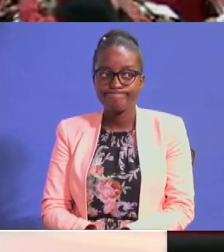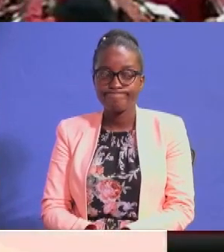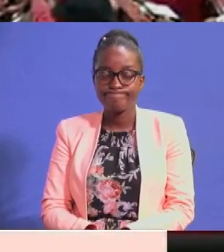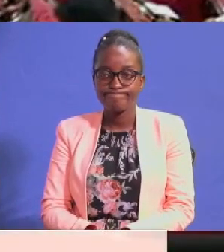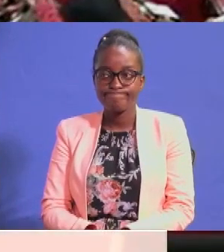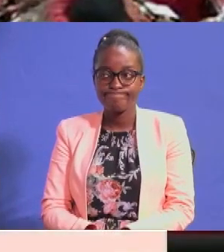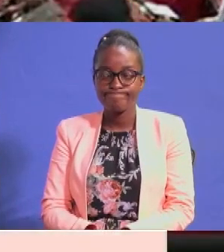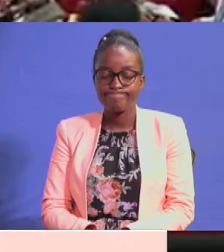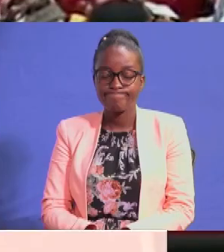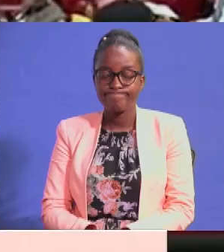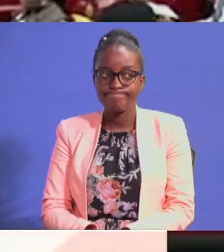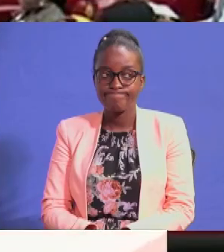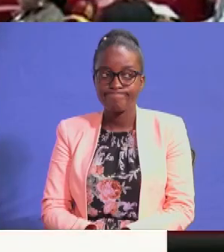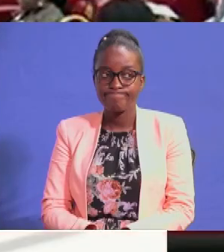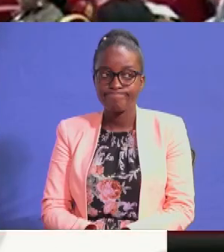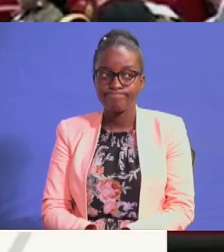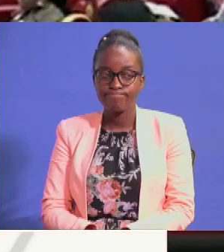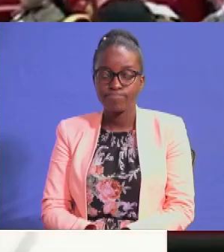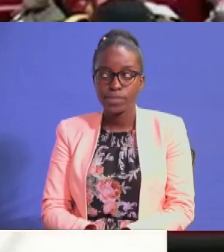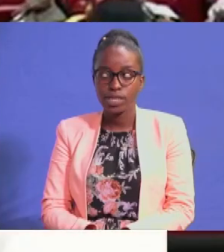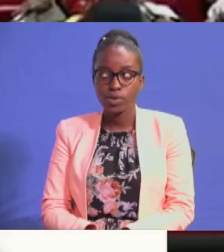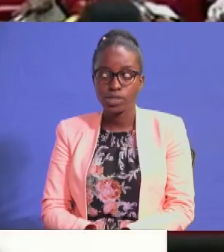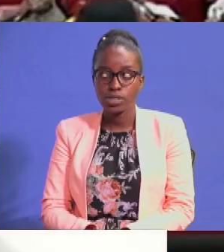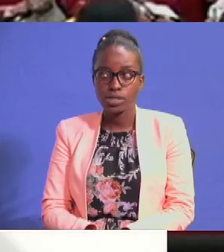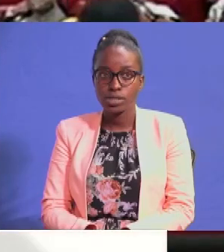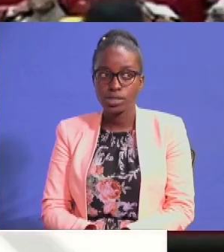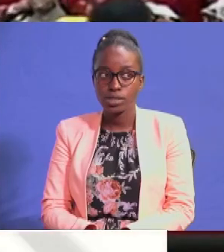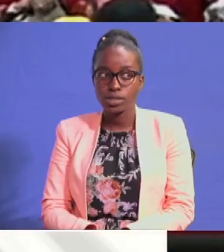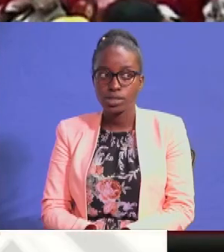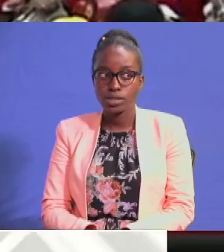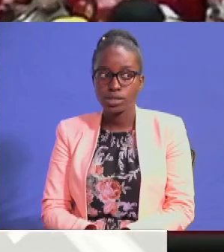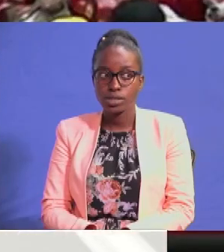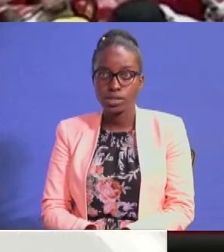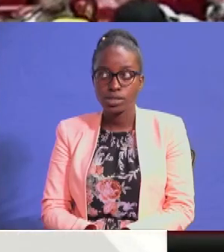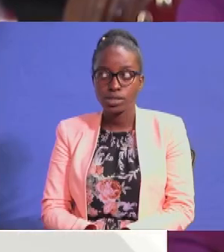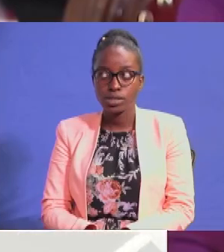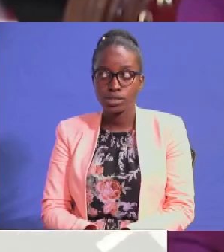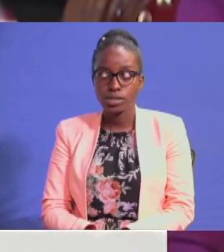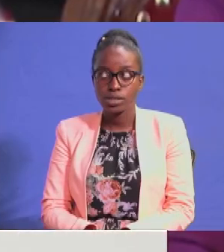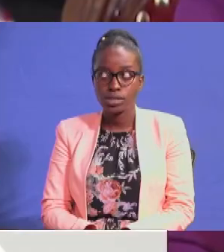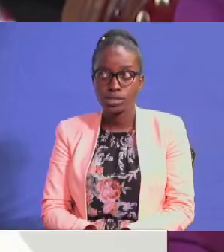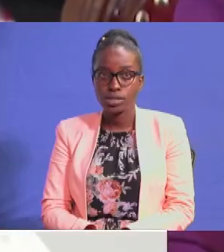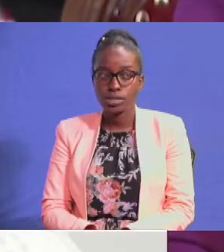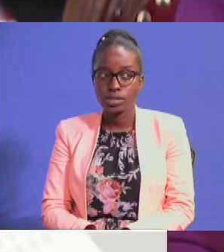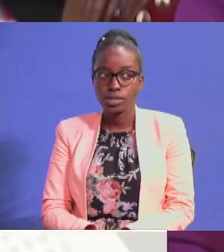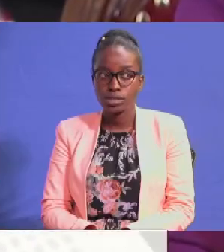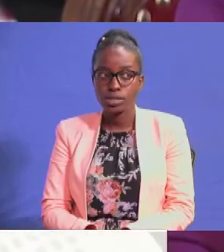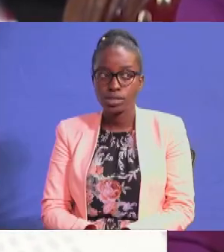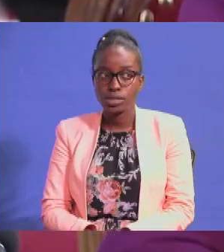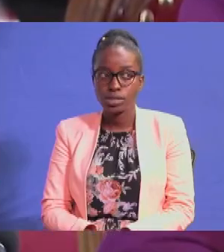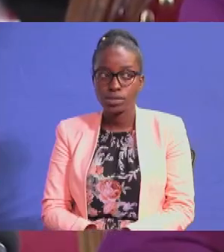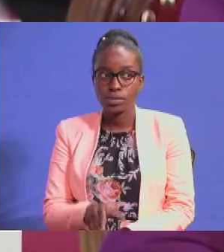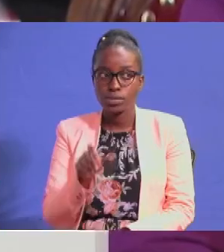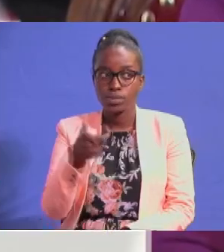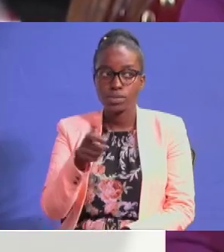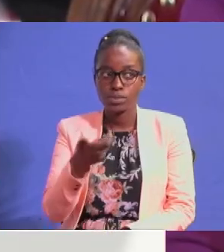has today tabled documents and videos as evidence to the 100-page motion tabled against Deputy President Rigathi Gachagua